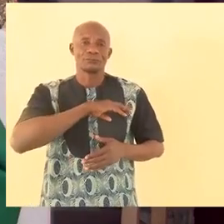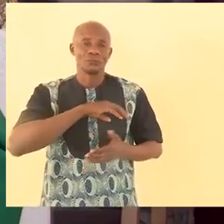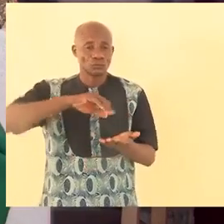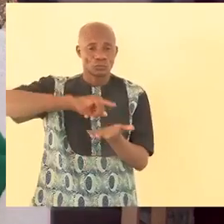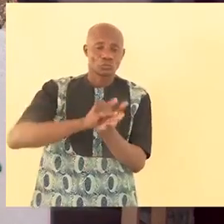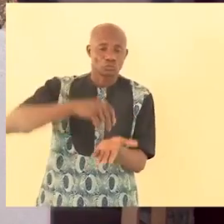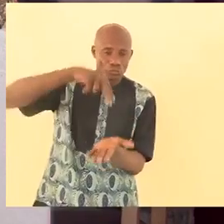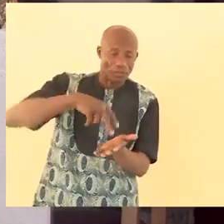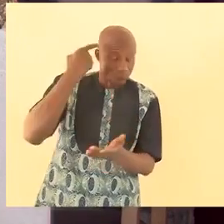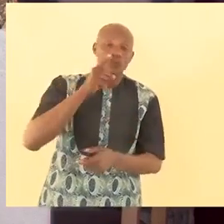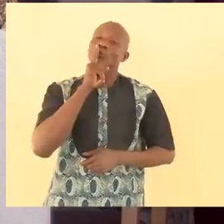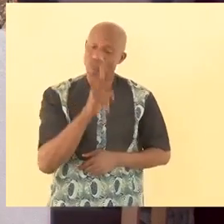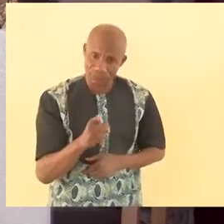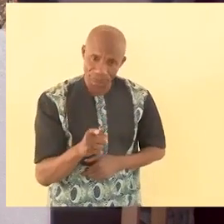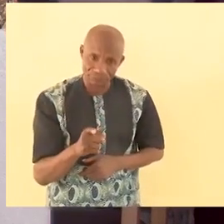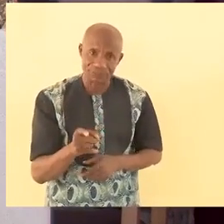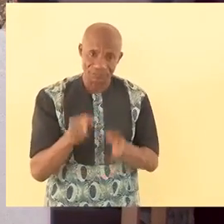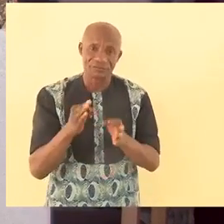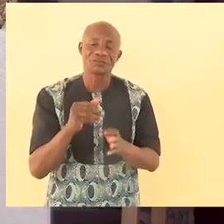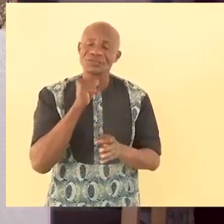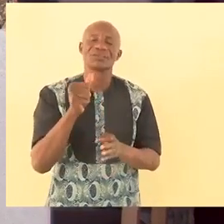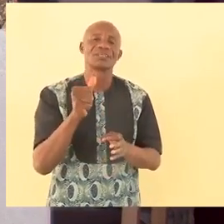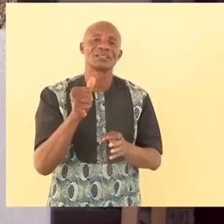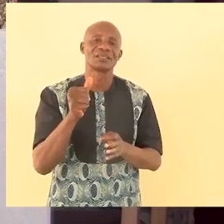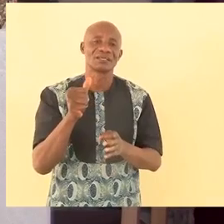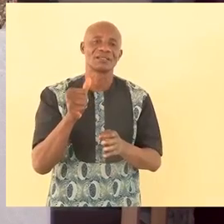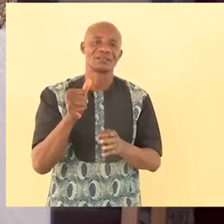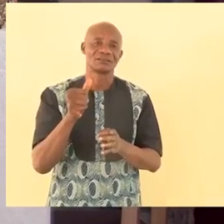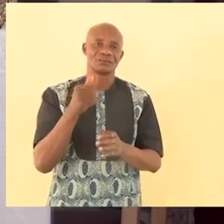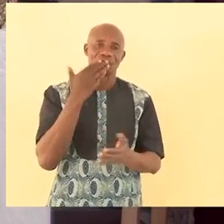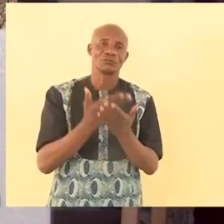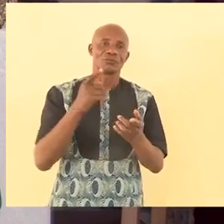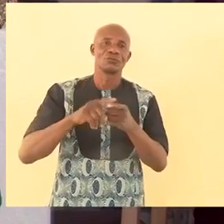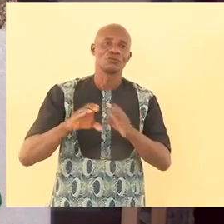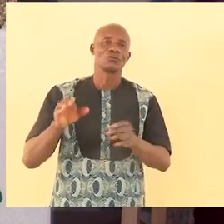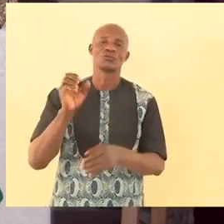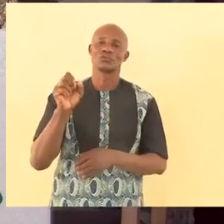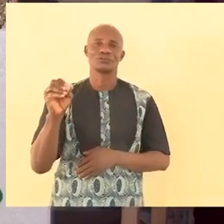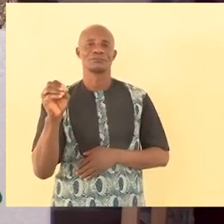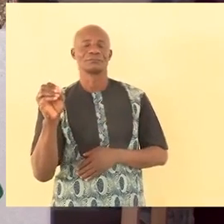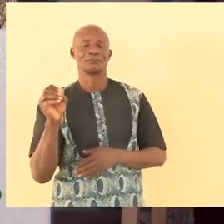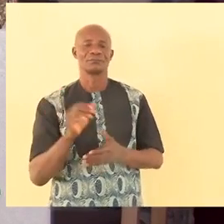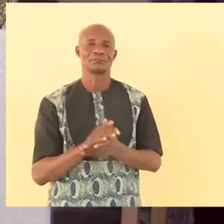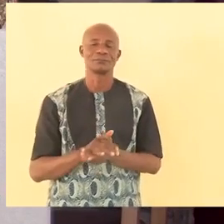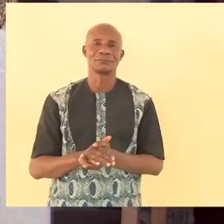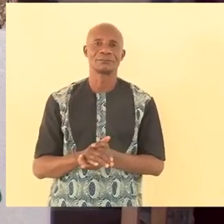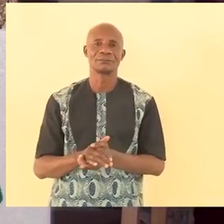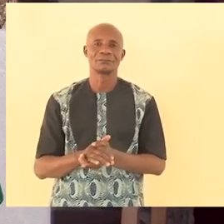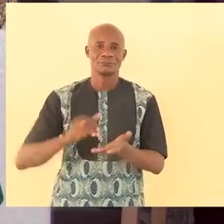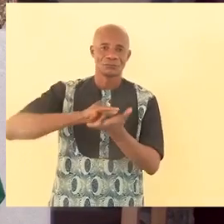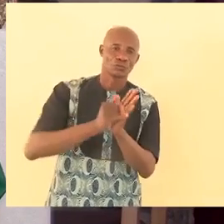Those who stand for the truth, even when it is not fashionable to do so. We know what that means in our